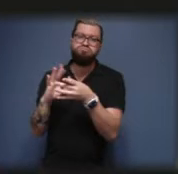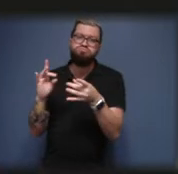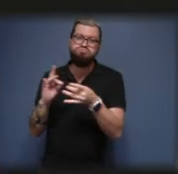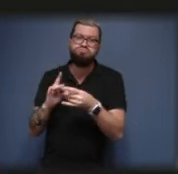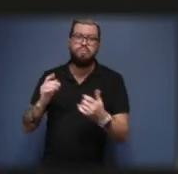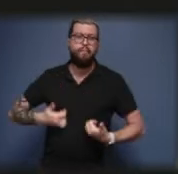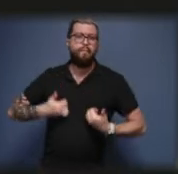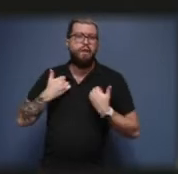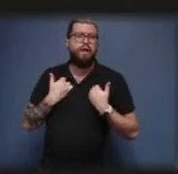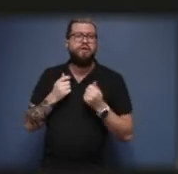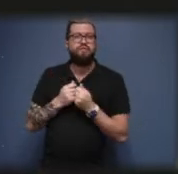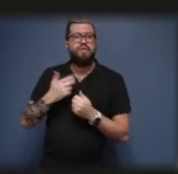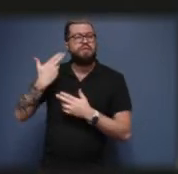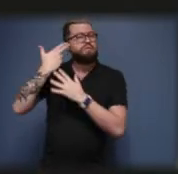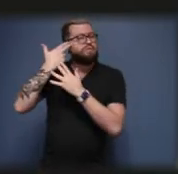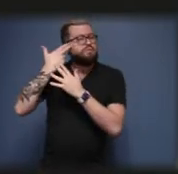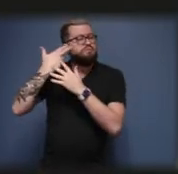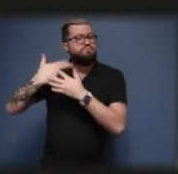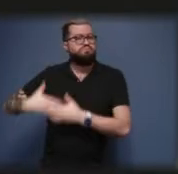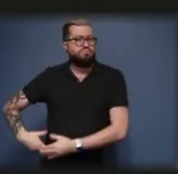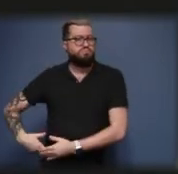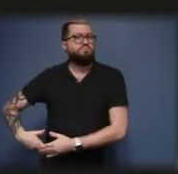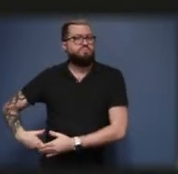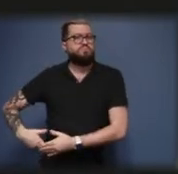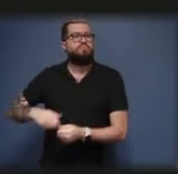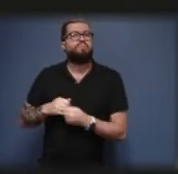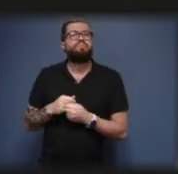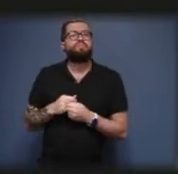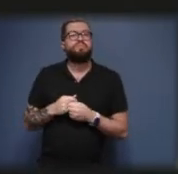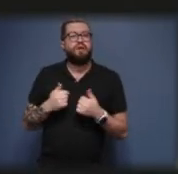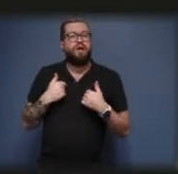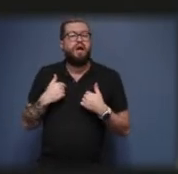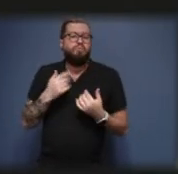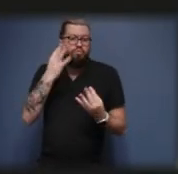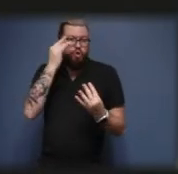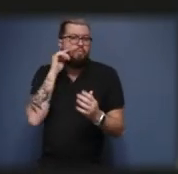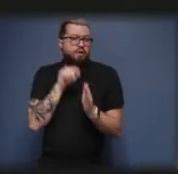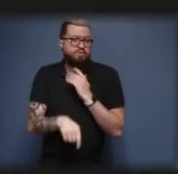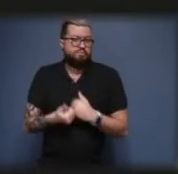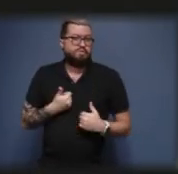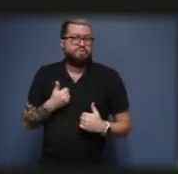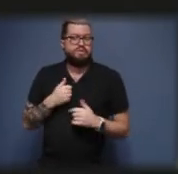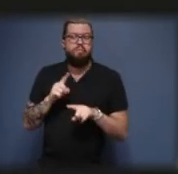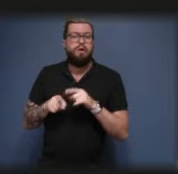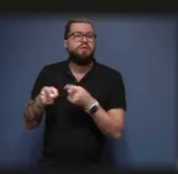after a while, I put the gun down. I would have committed suicide if not for her.